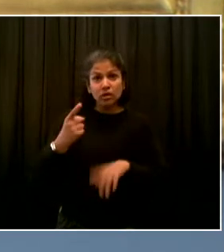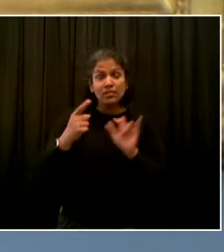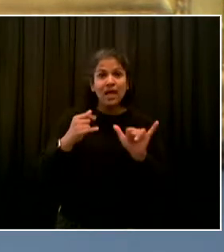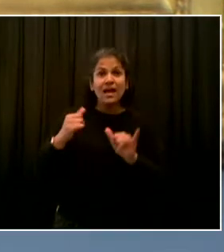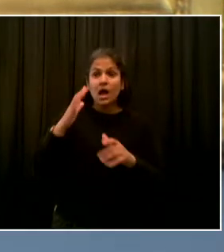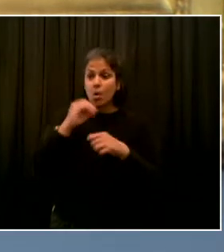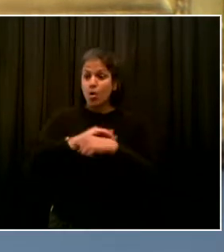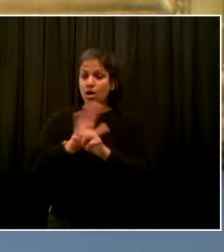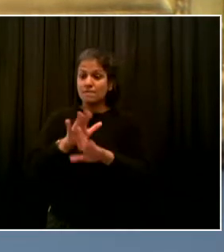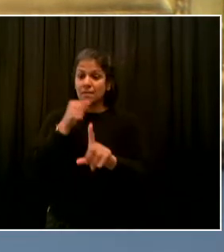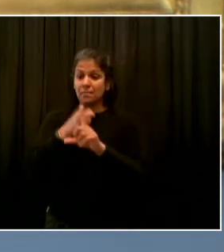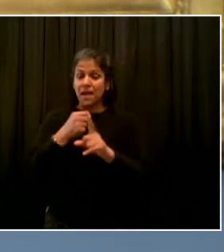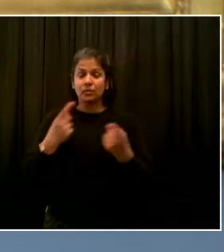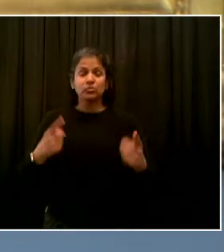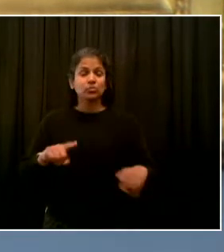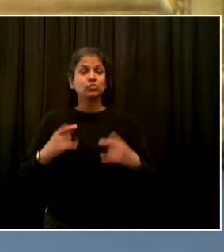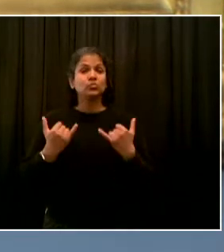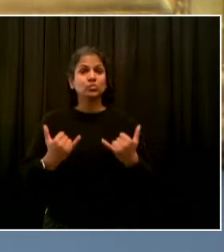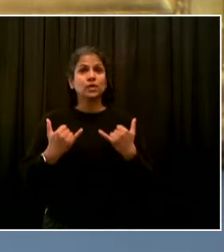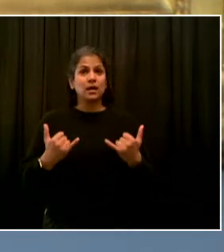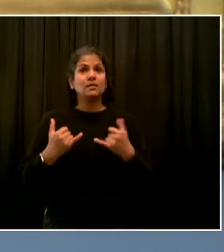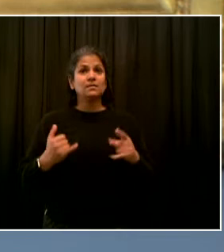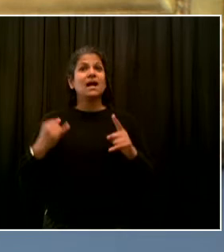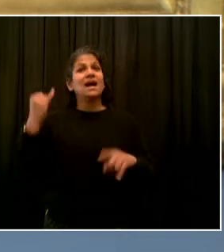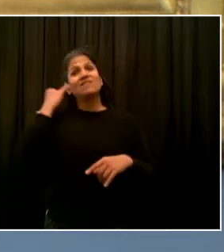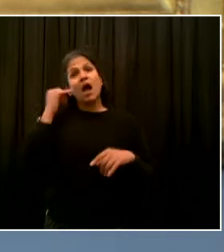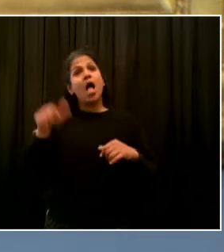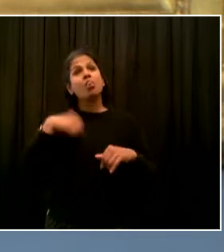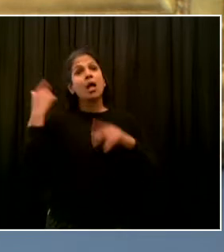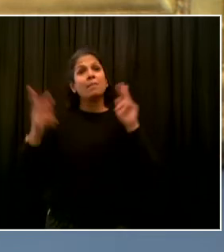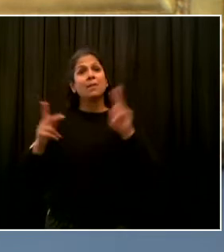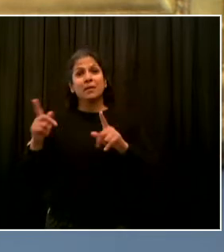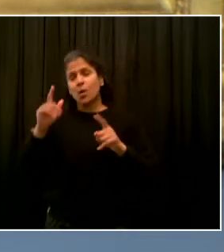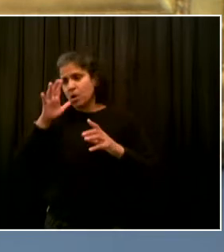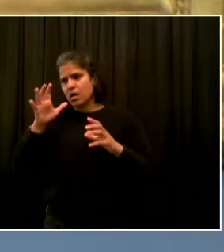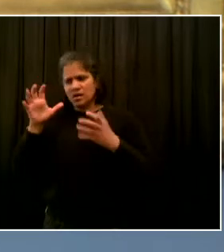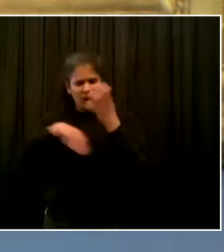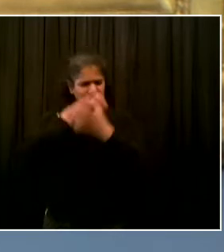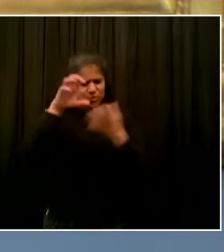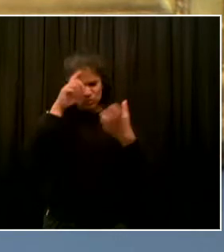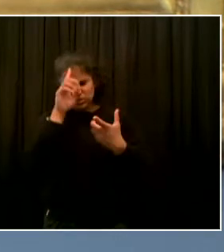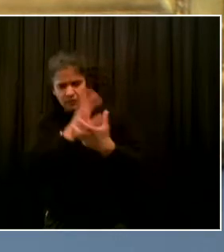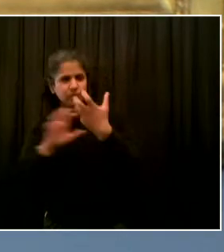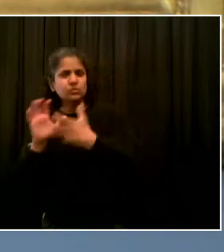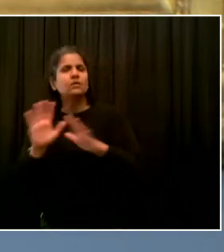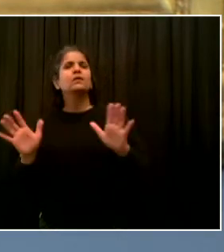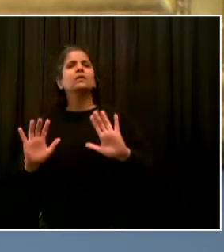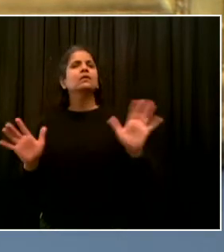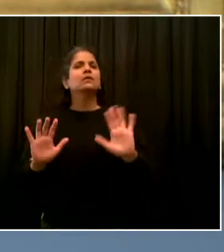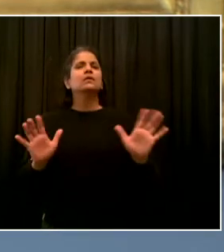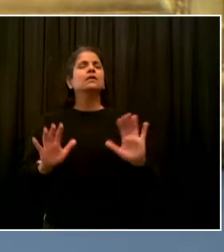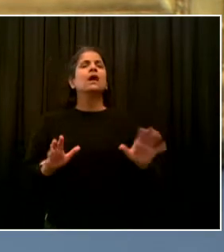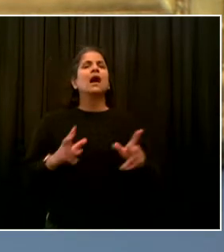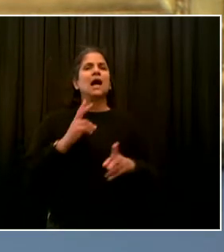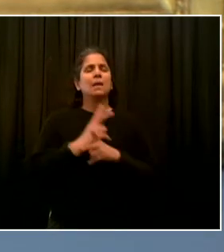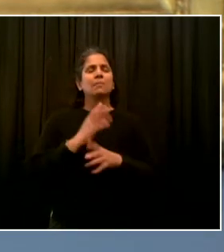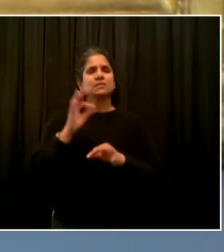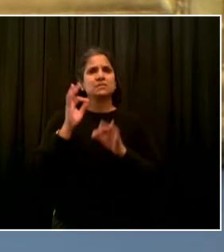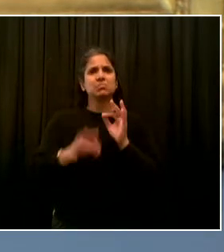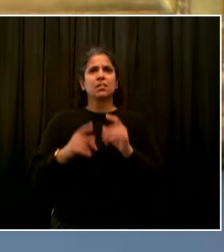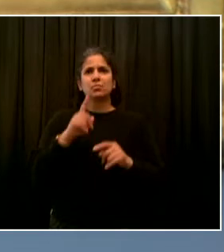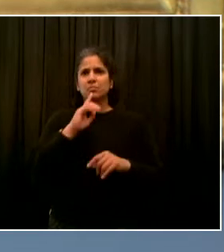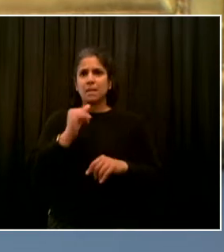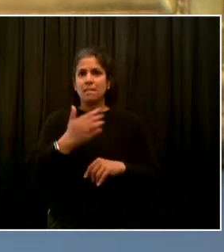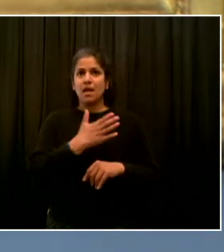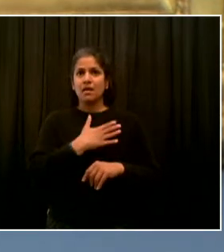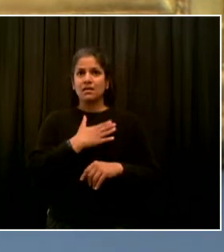if others want to add to the confusion, that's another thing. But no one can say that this administration is not very clear